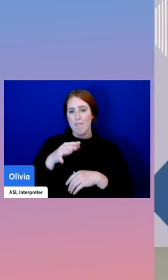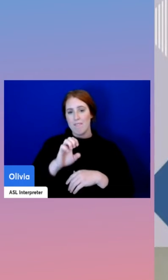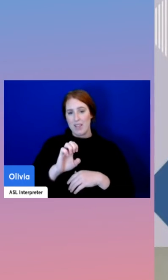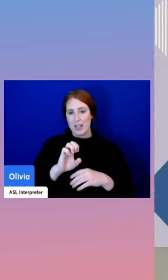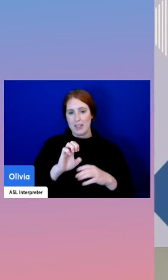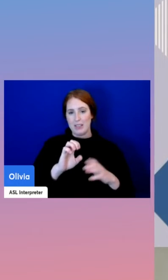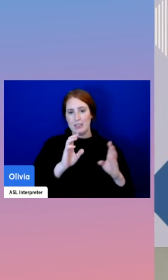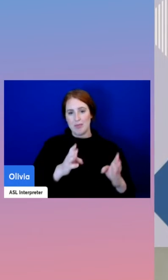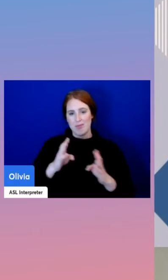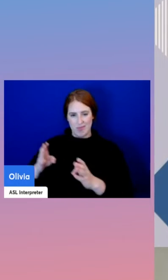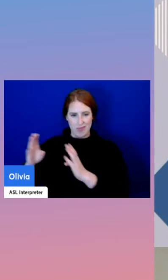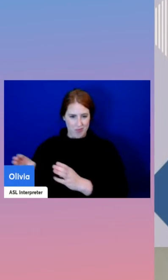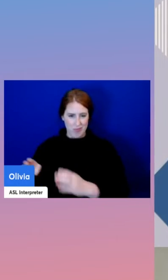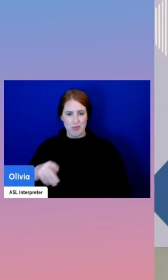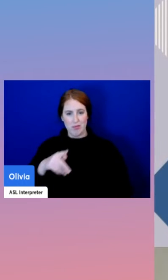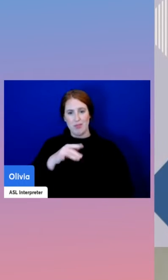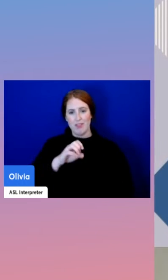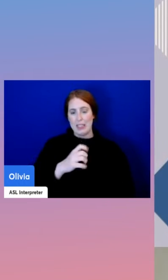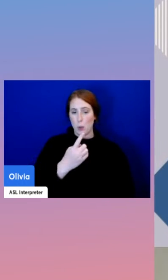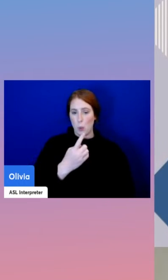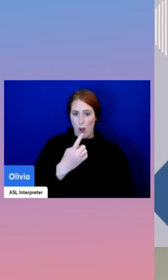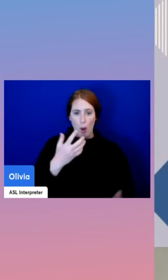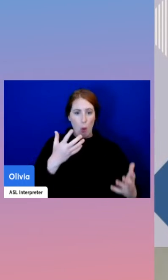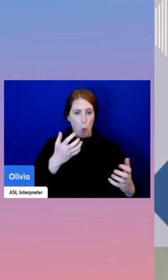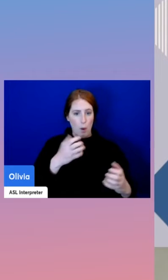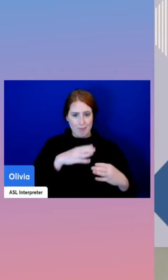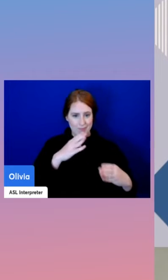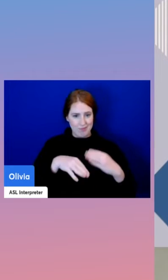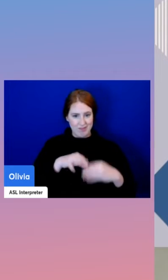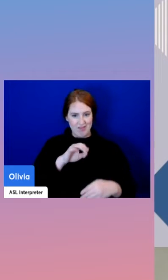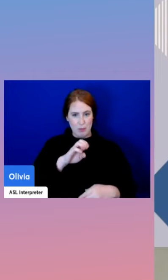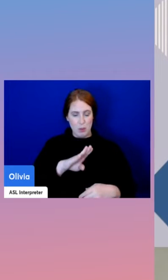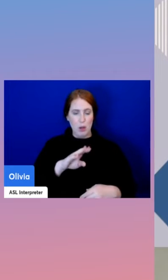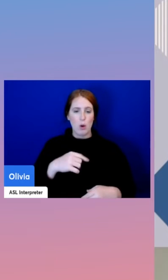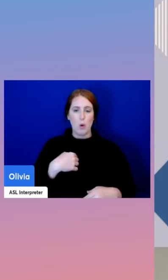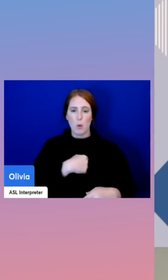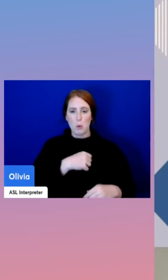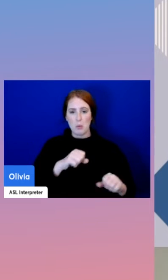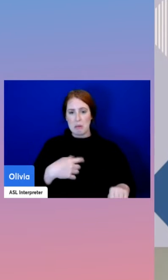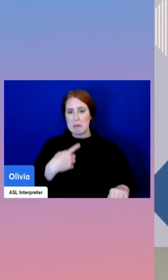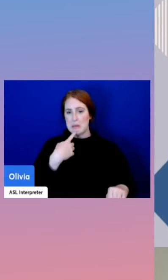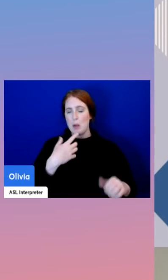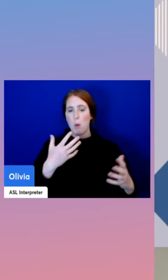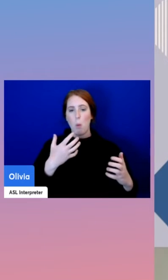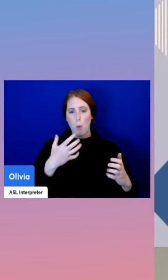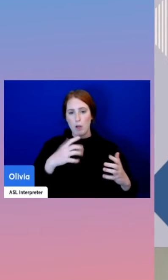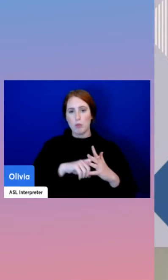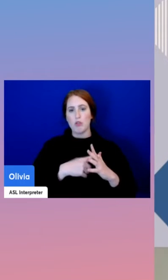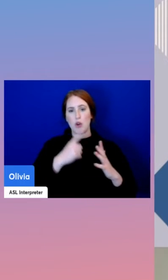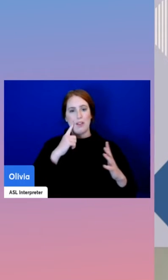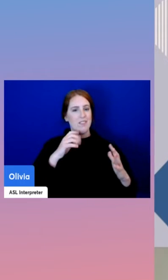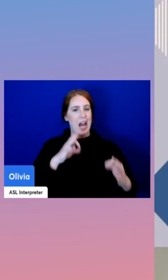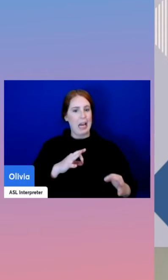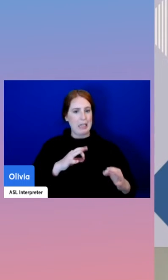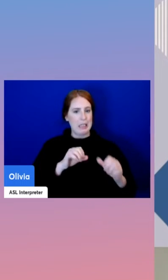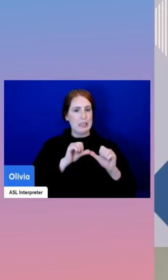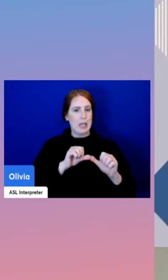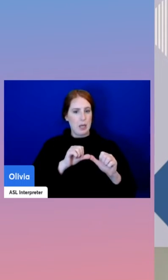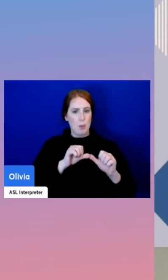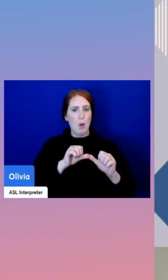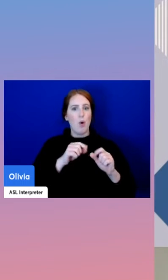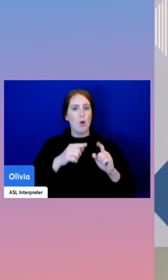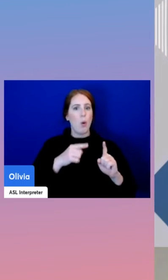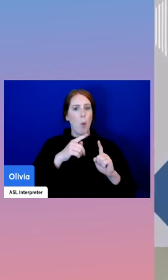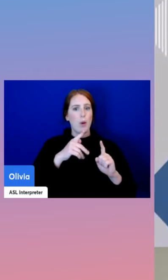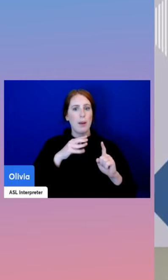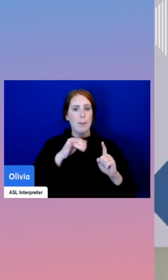for example, we can set it by February, and we can say we want to start defining the sustainable goals and KPIs by this particular phase